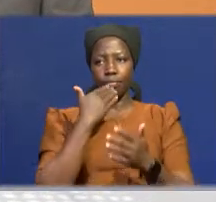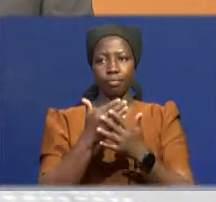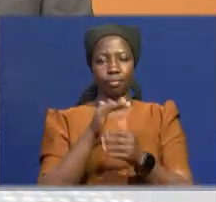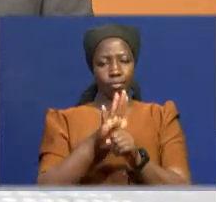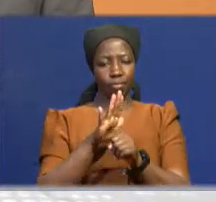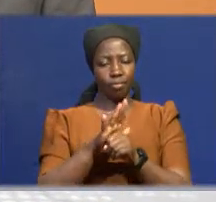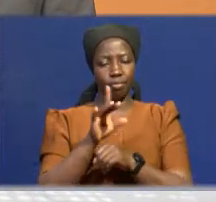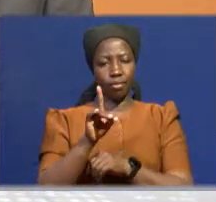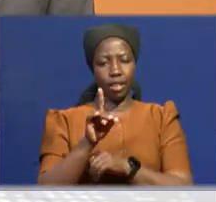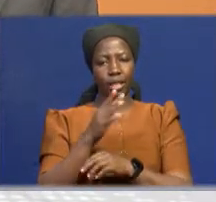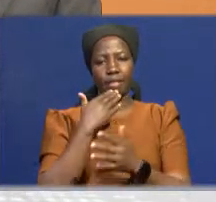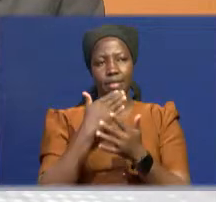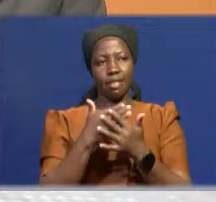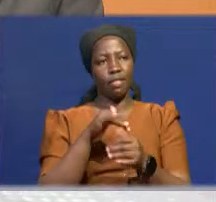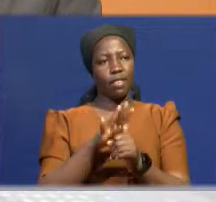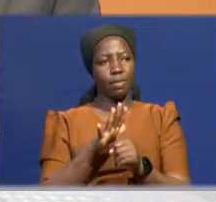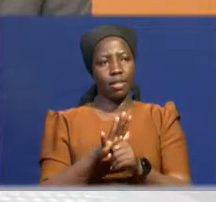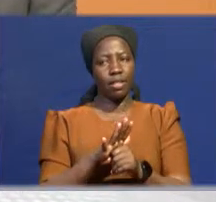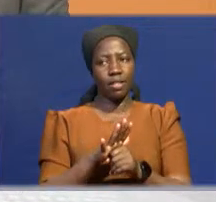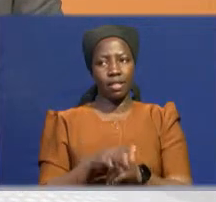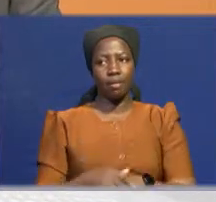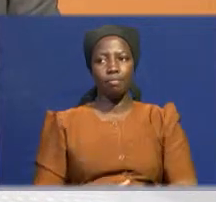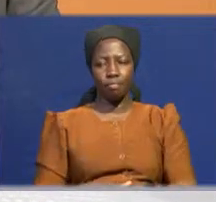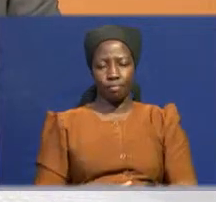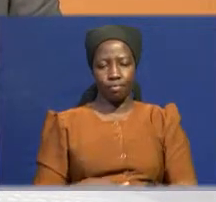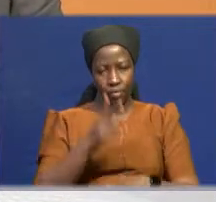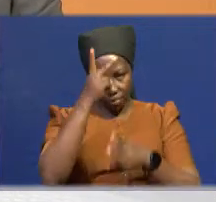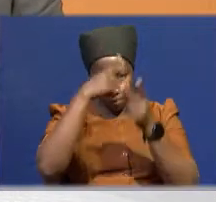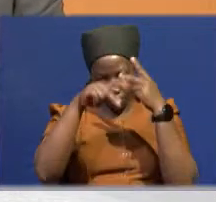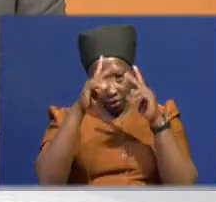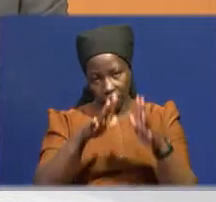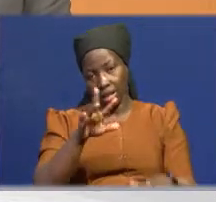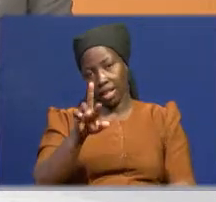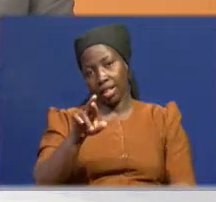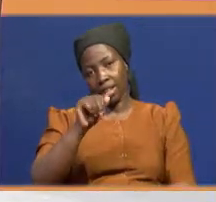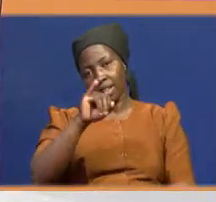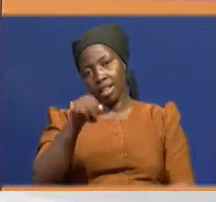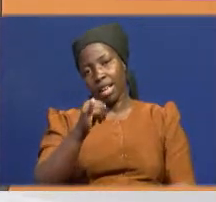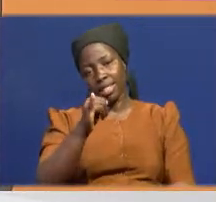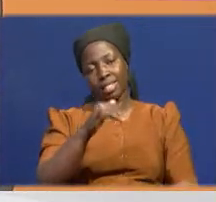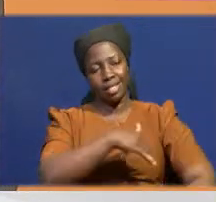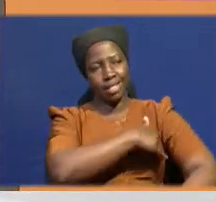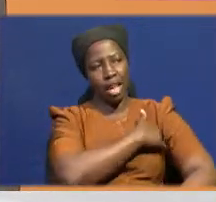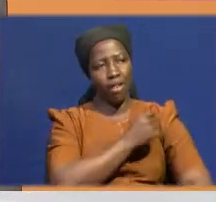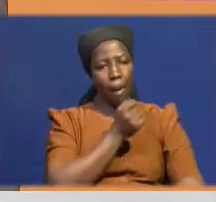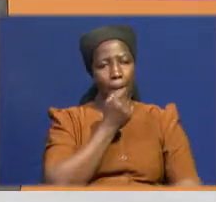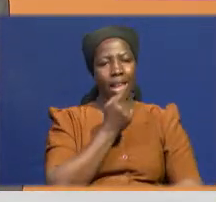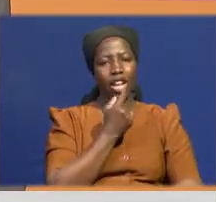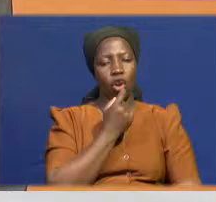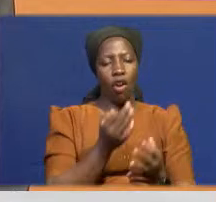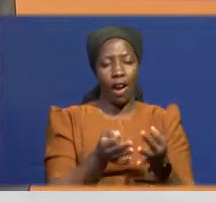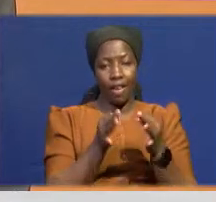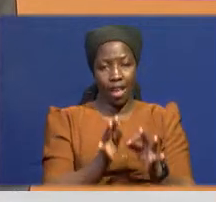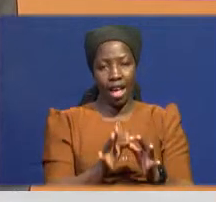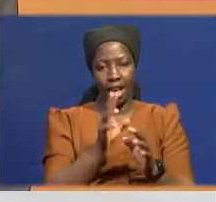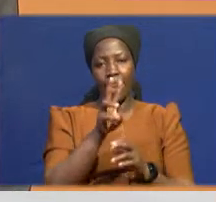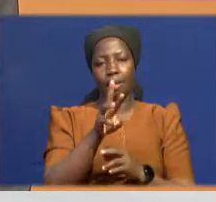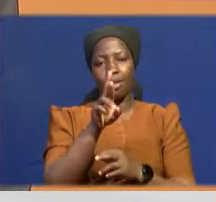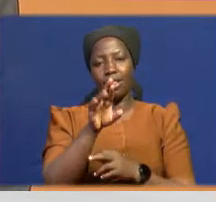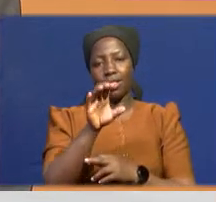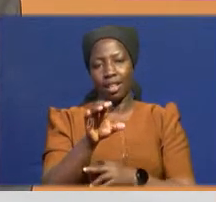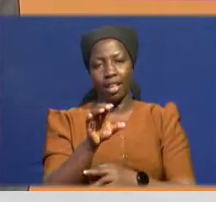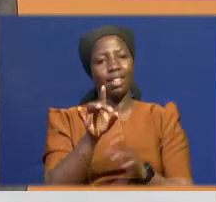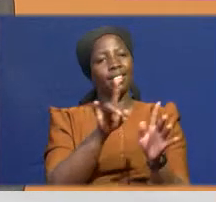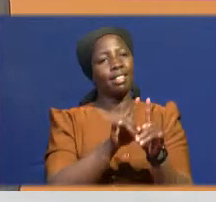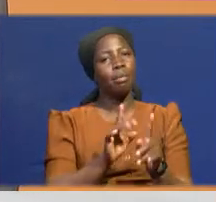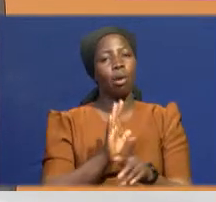Thank you very much. Thank you. Professor Raj Jidley, the Chief Medical Officer, WRC Safari Rally. And also, we'll be expecting to join the